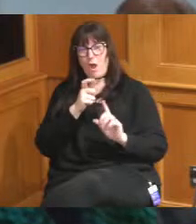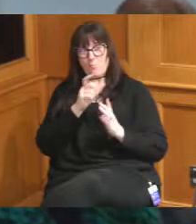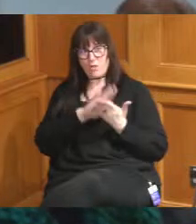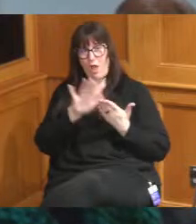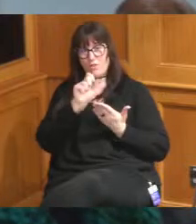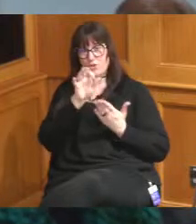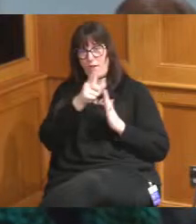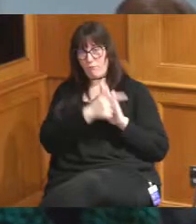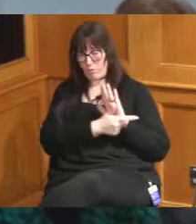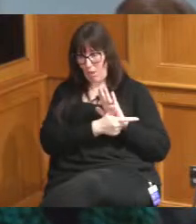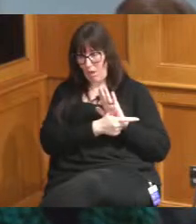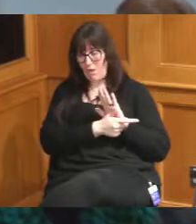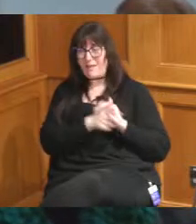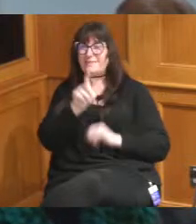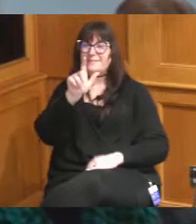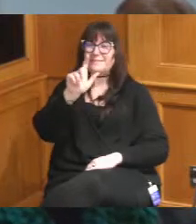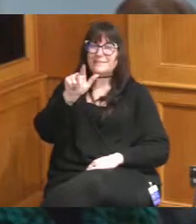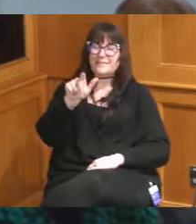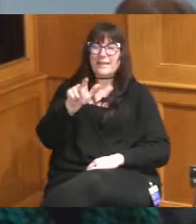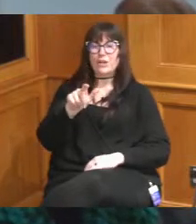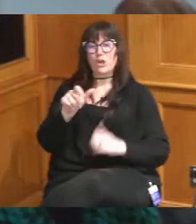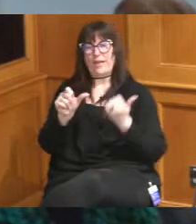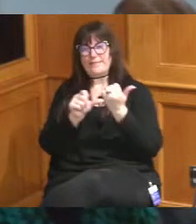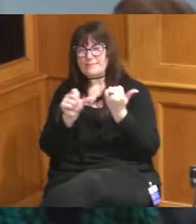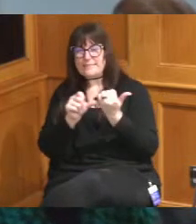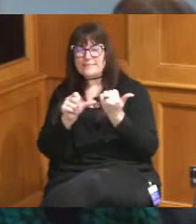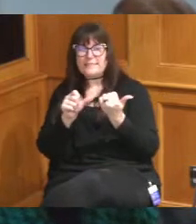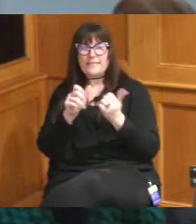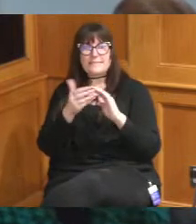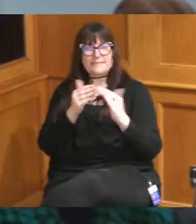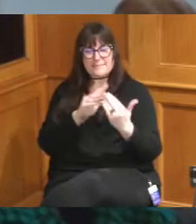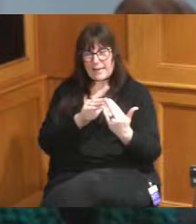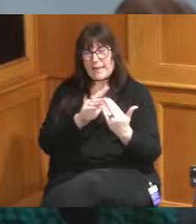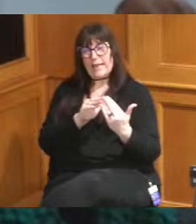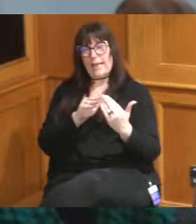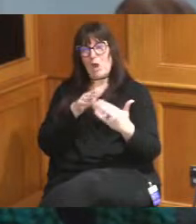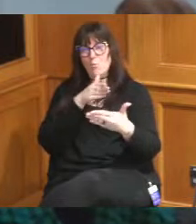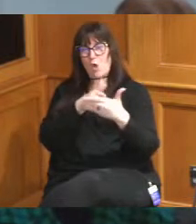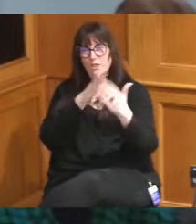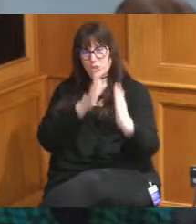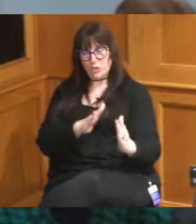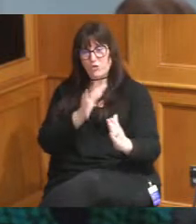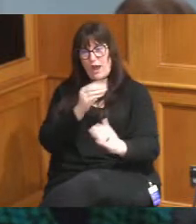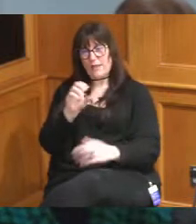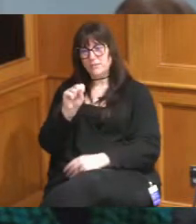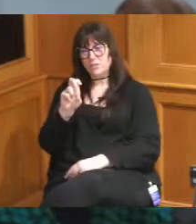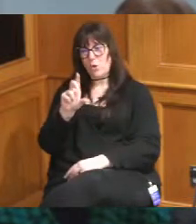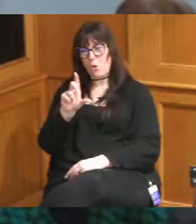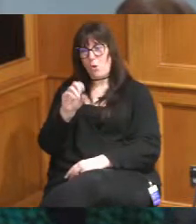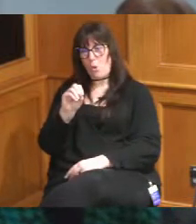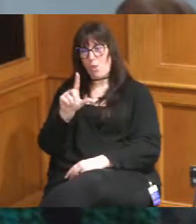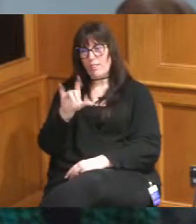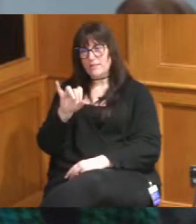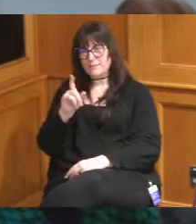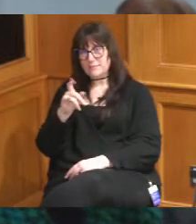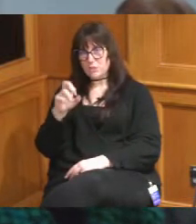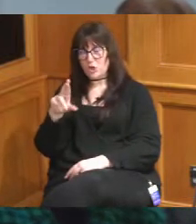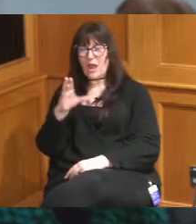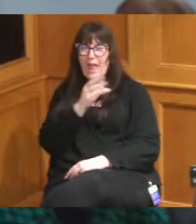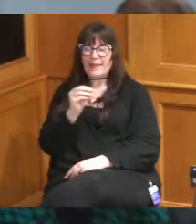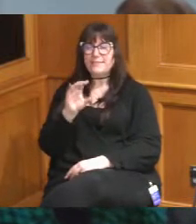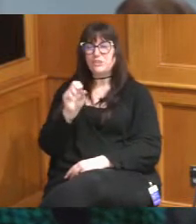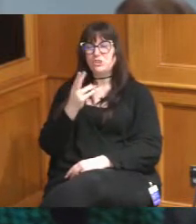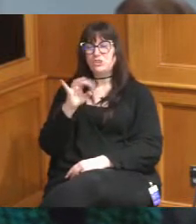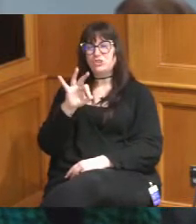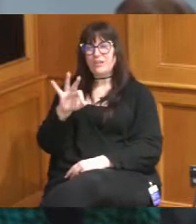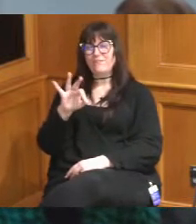later serving as an assistant city prosecutor and assistant city solicitor and chief counsel in the City of